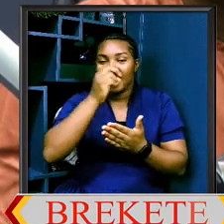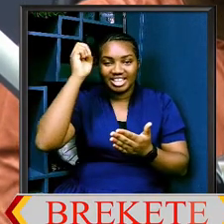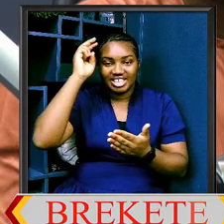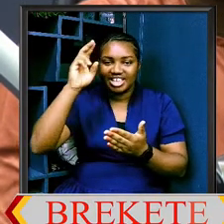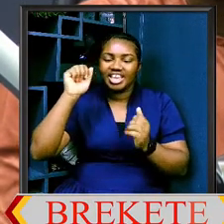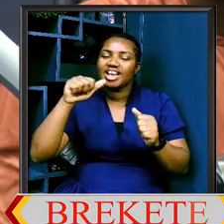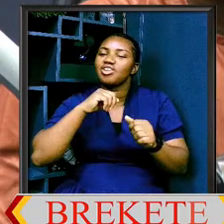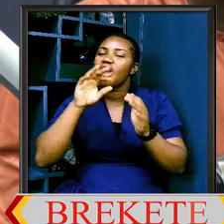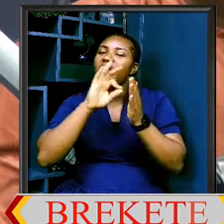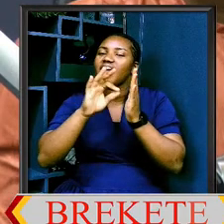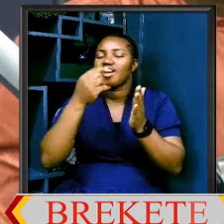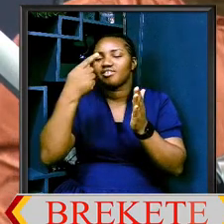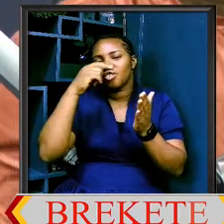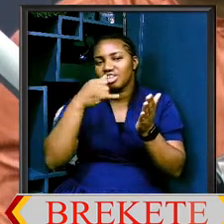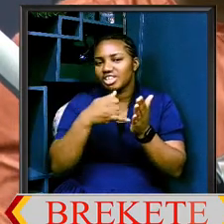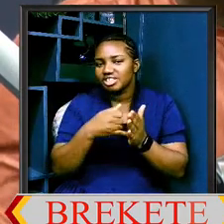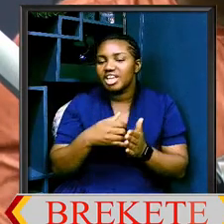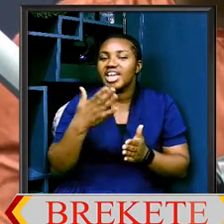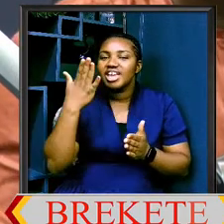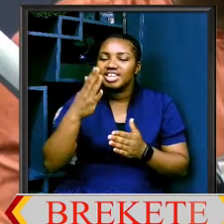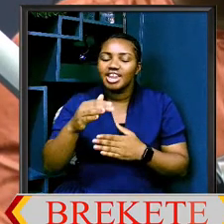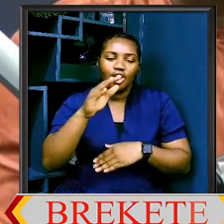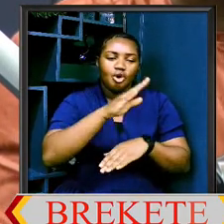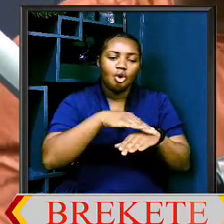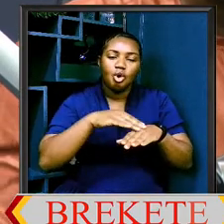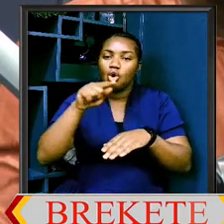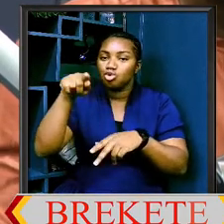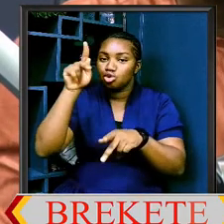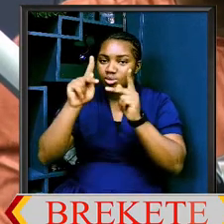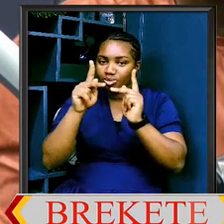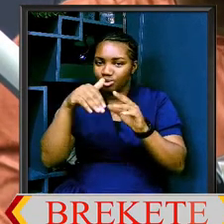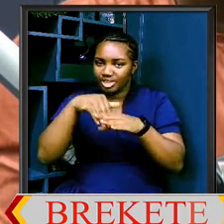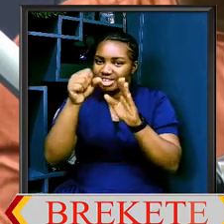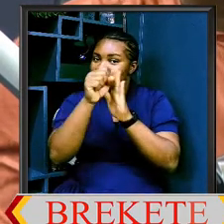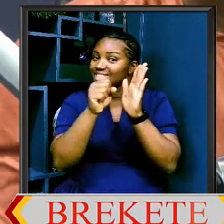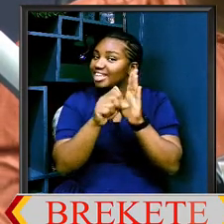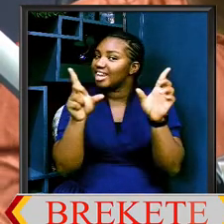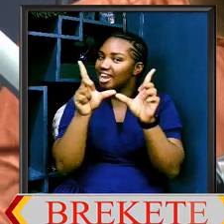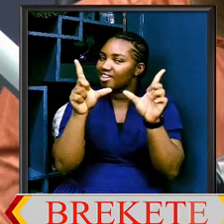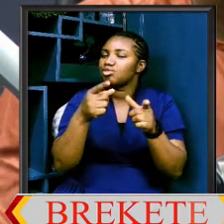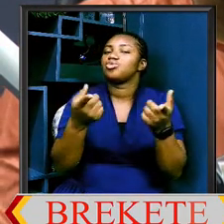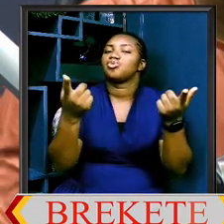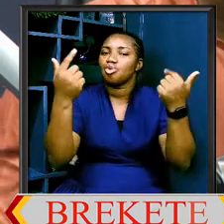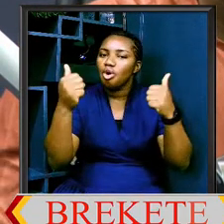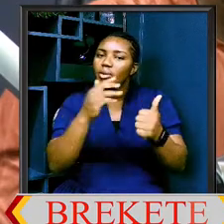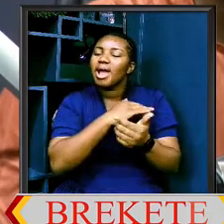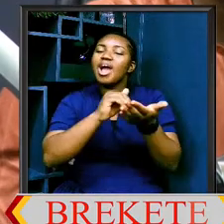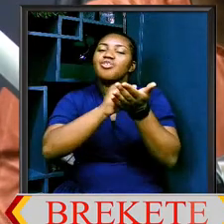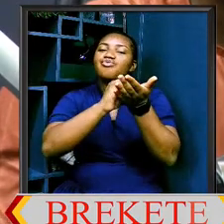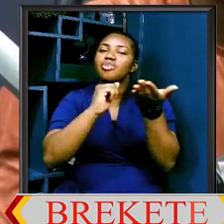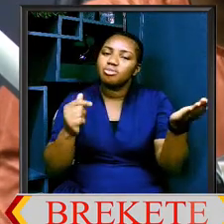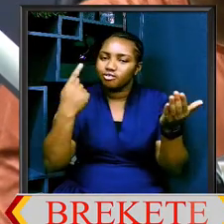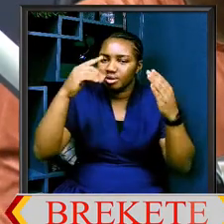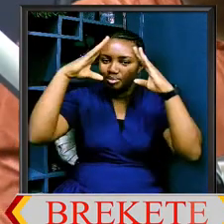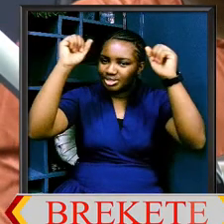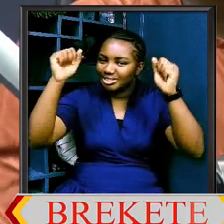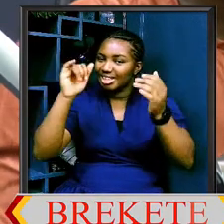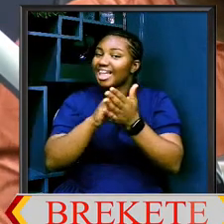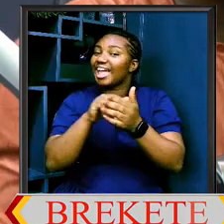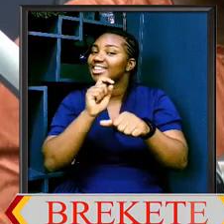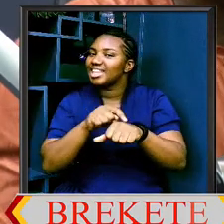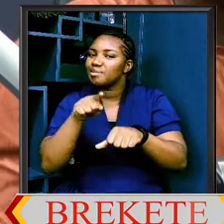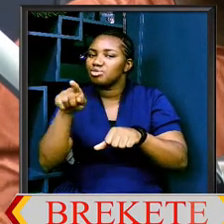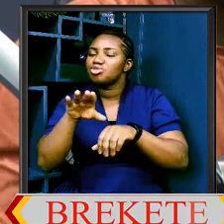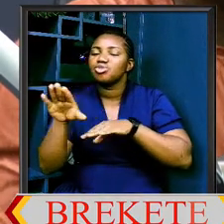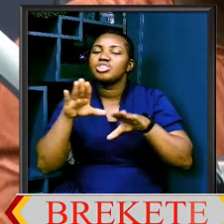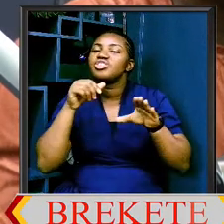sir. They come mobilize una at state level. Yes, sir. Una come impeach the president then. Yes, sir. Una